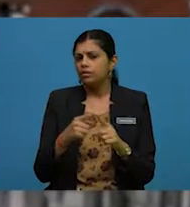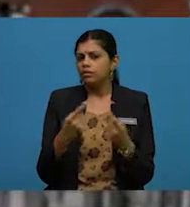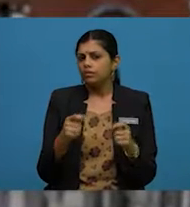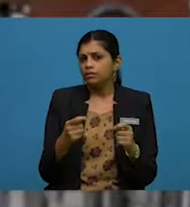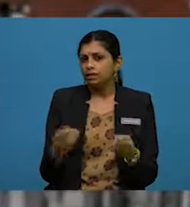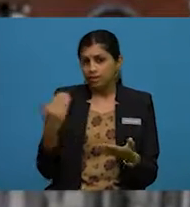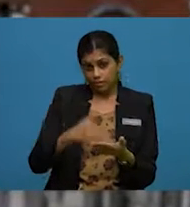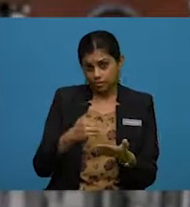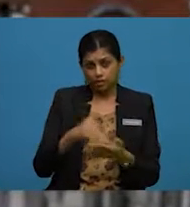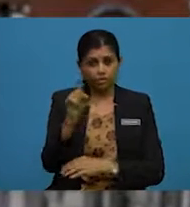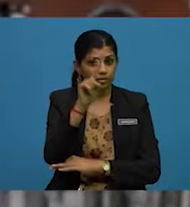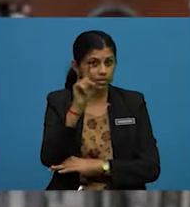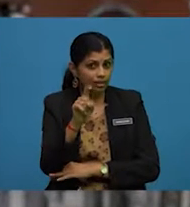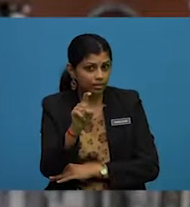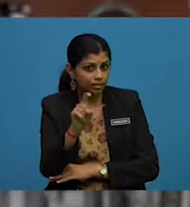try another question?